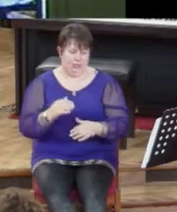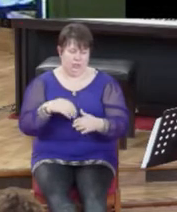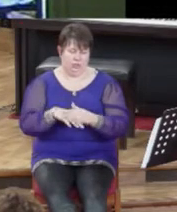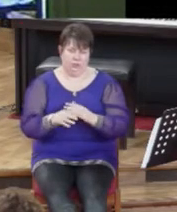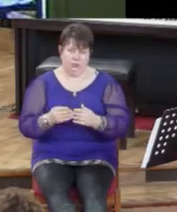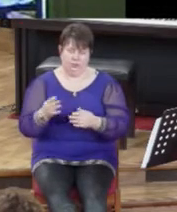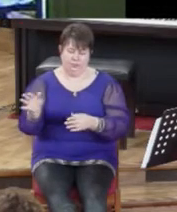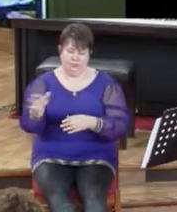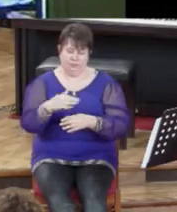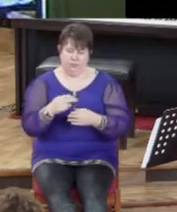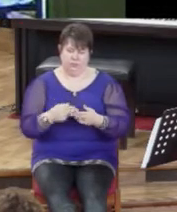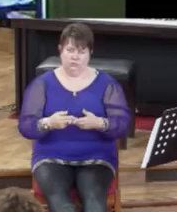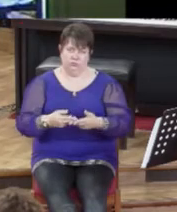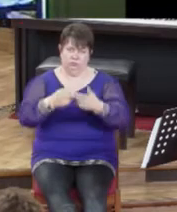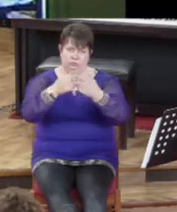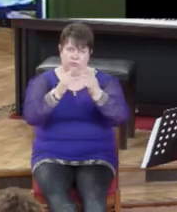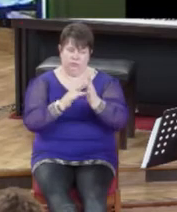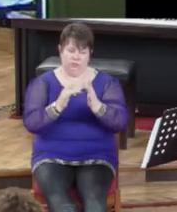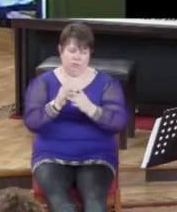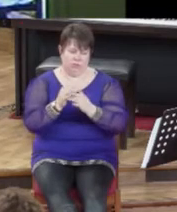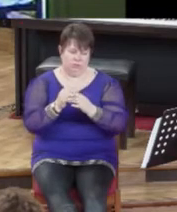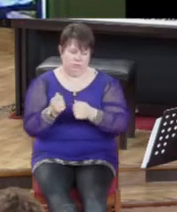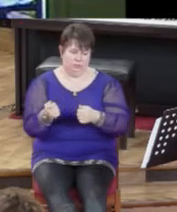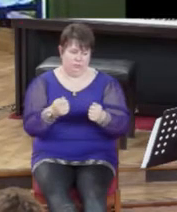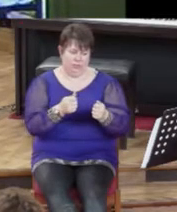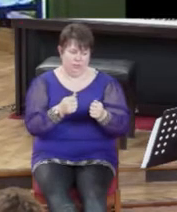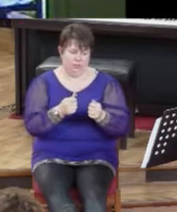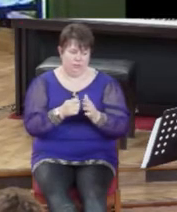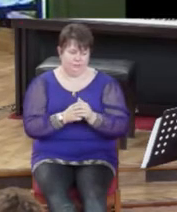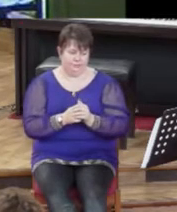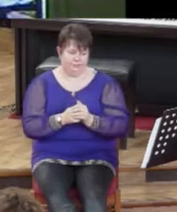Into the presence of the risen Christ, we bring those